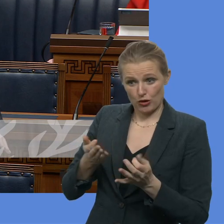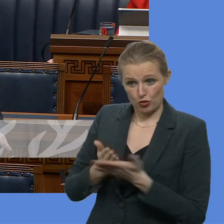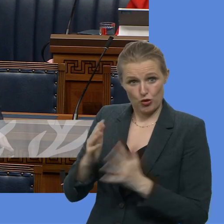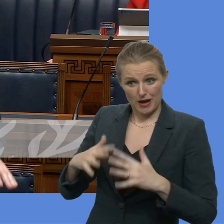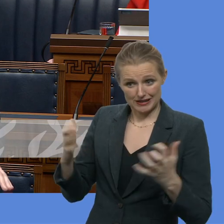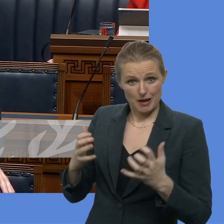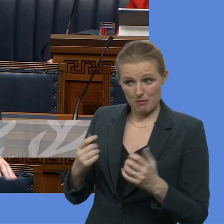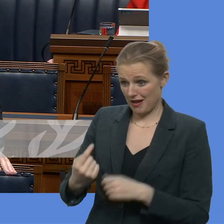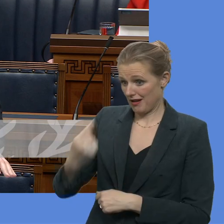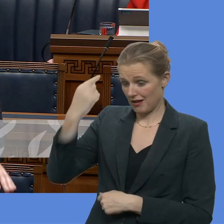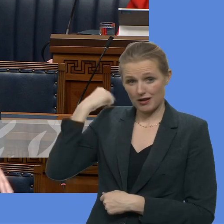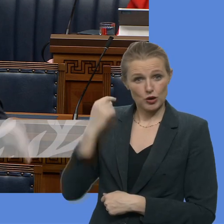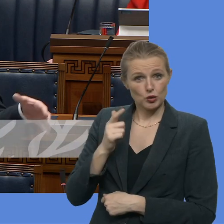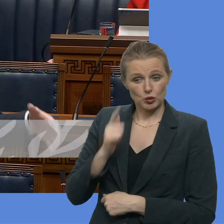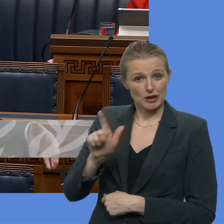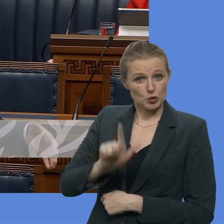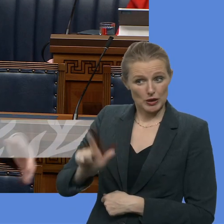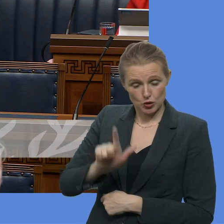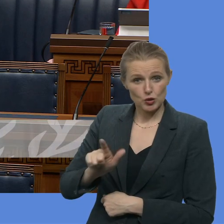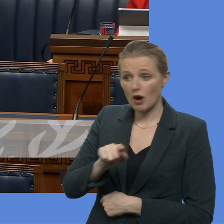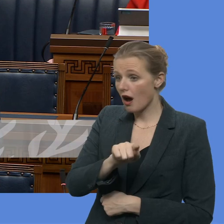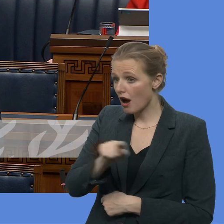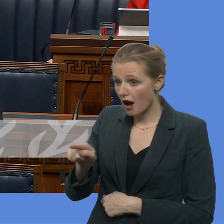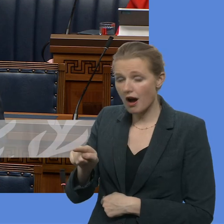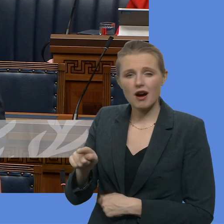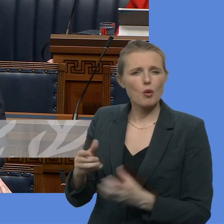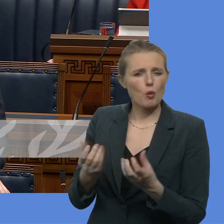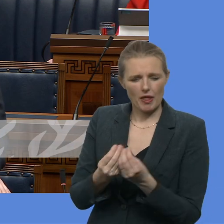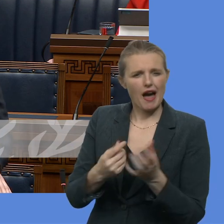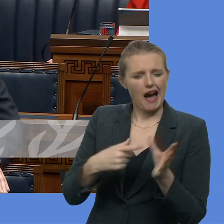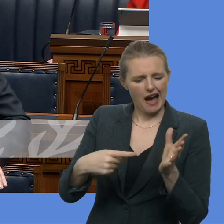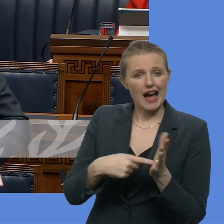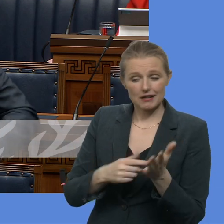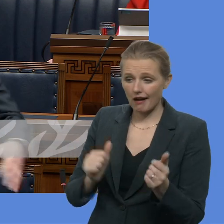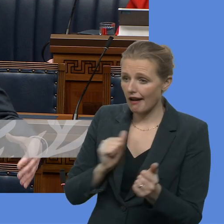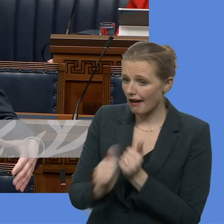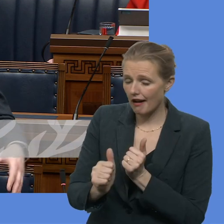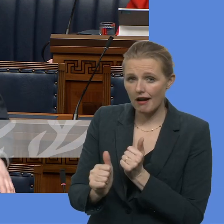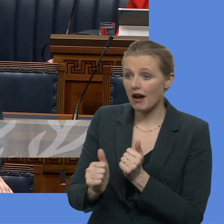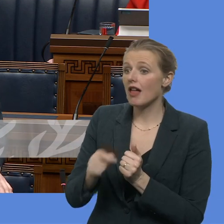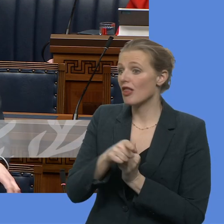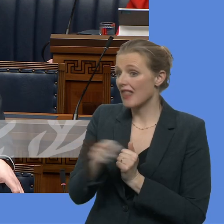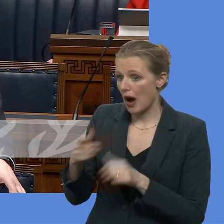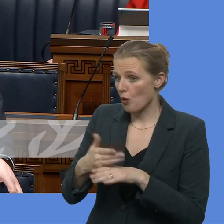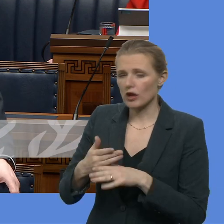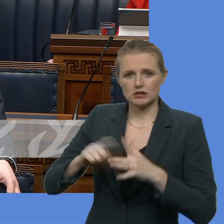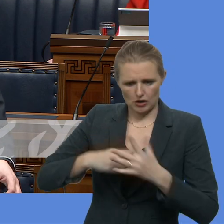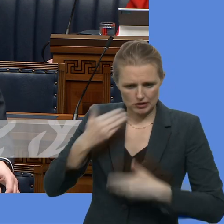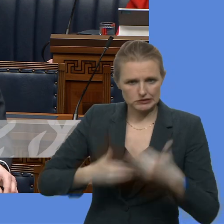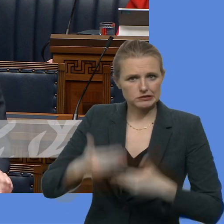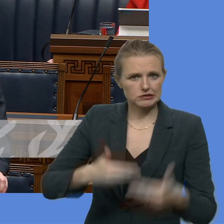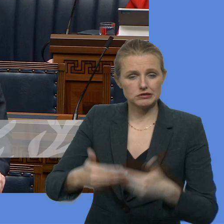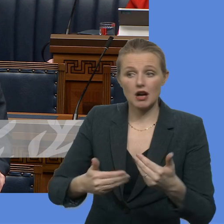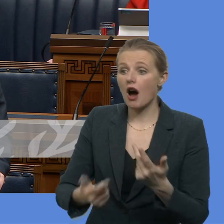in 2022 with the Act that went through the House. Any further work will be given due